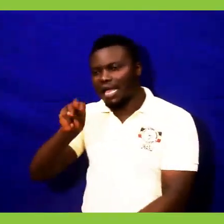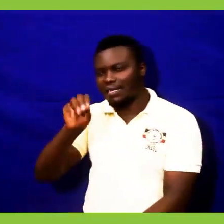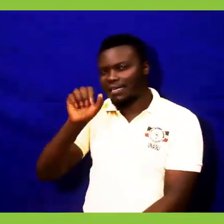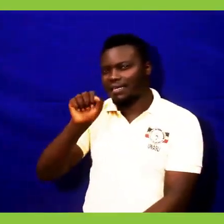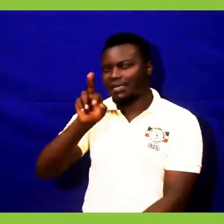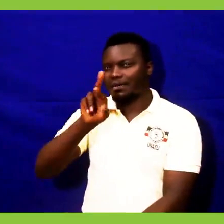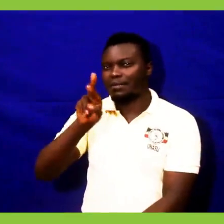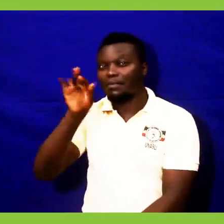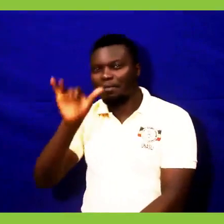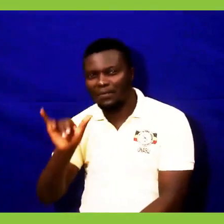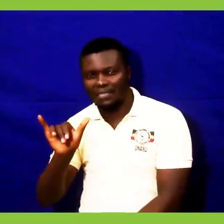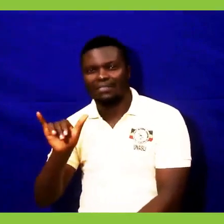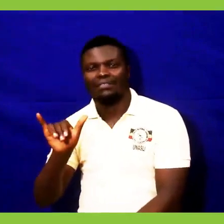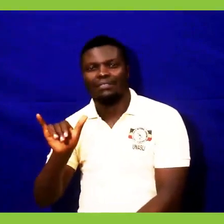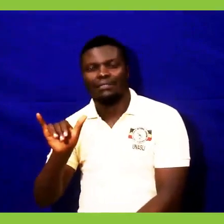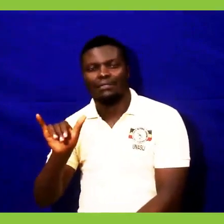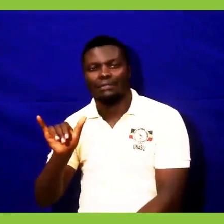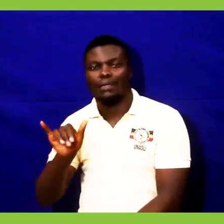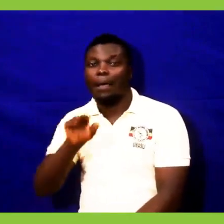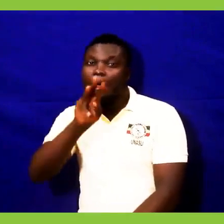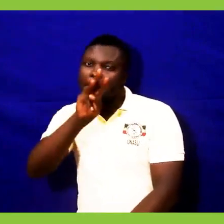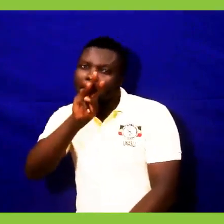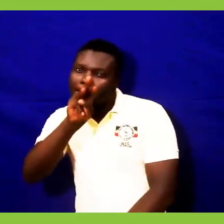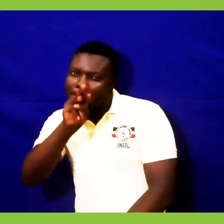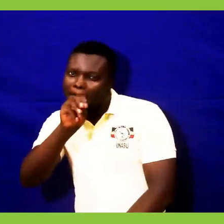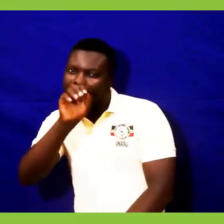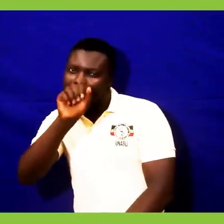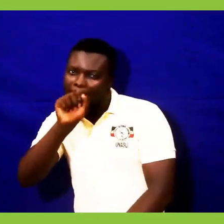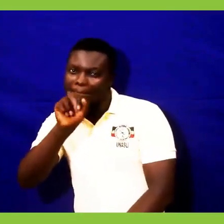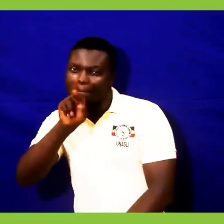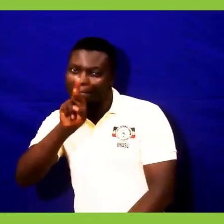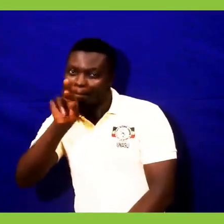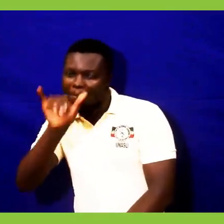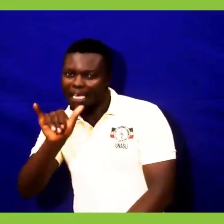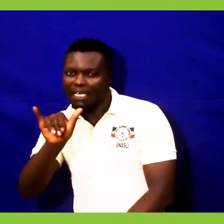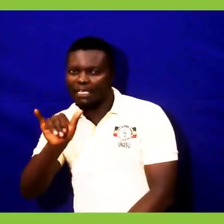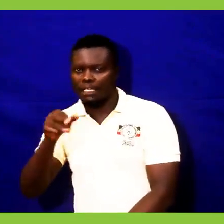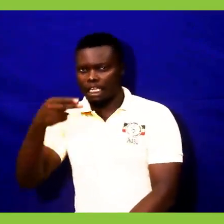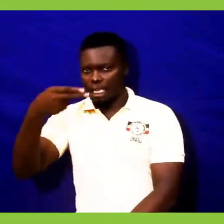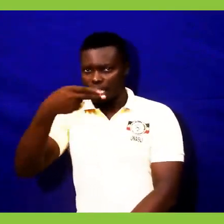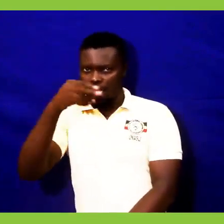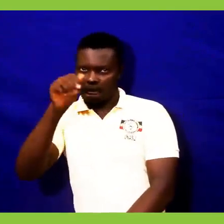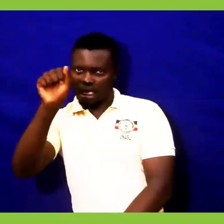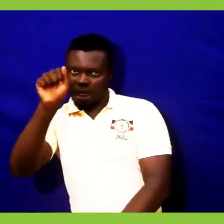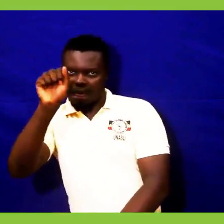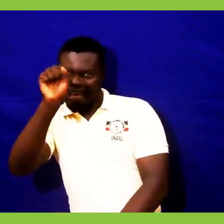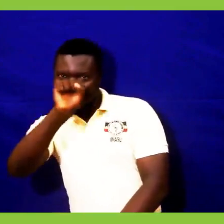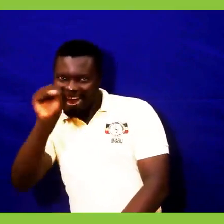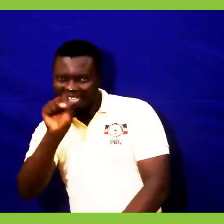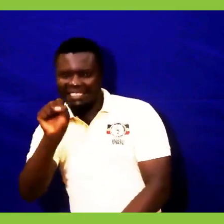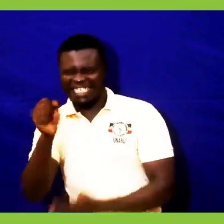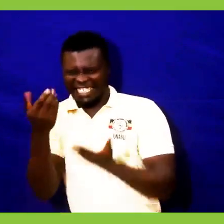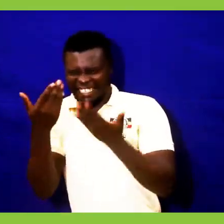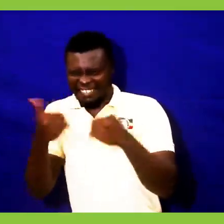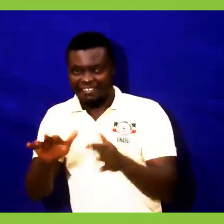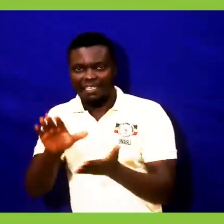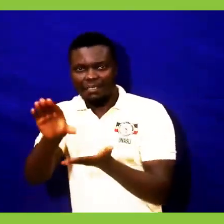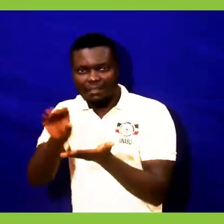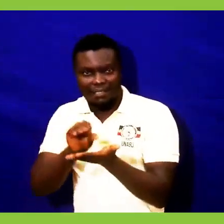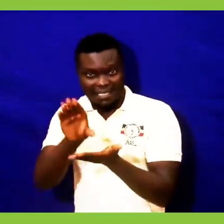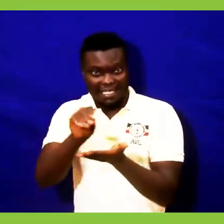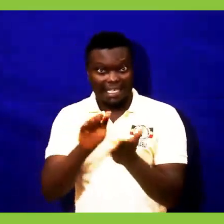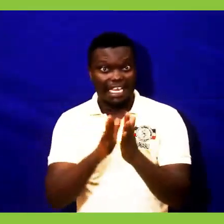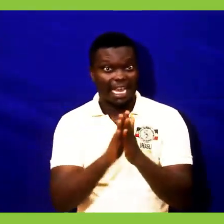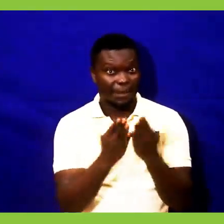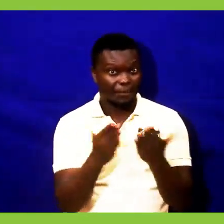say, Mary has just collected the books.